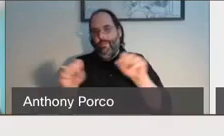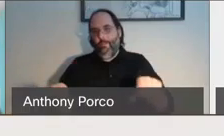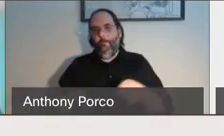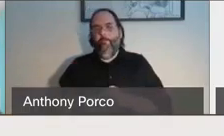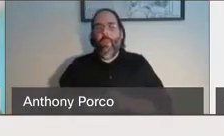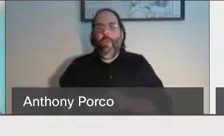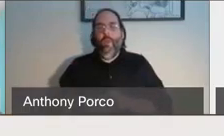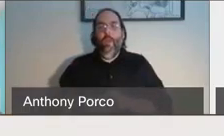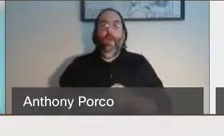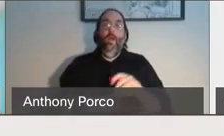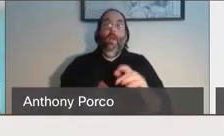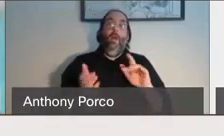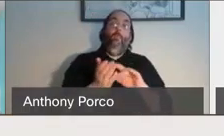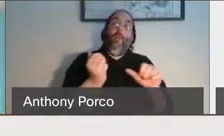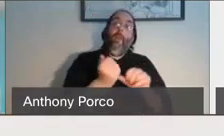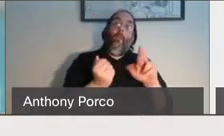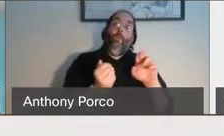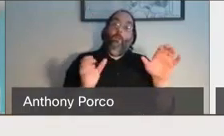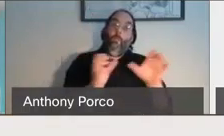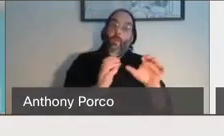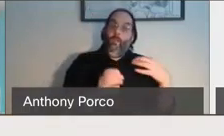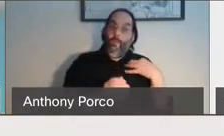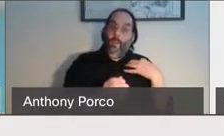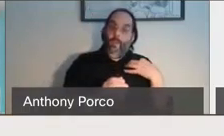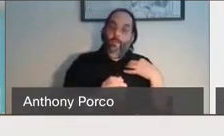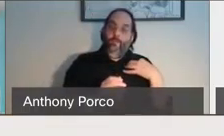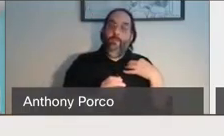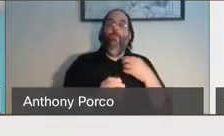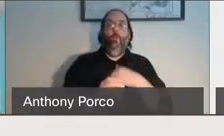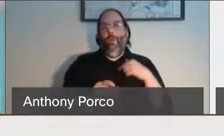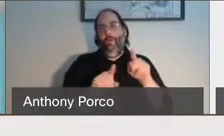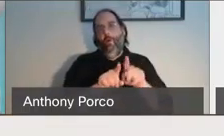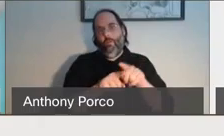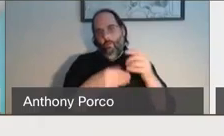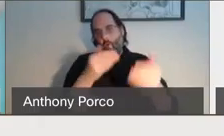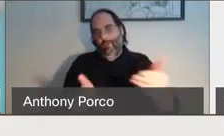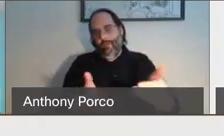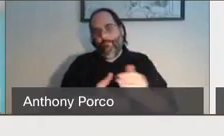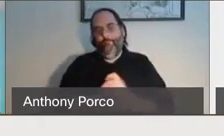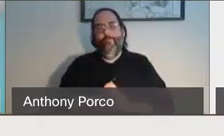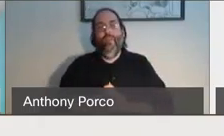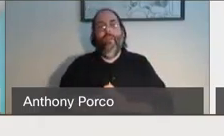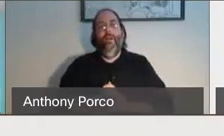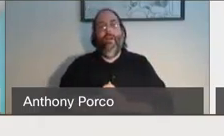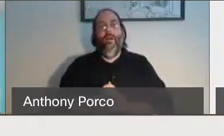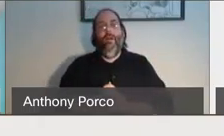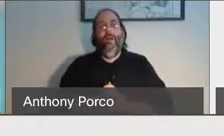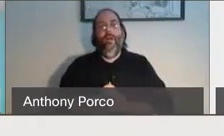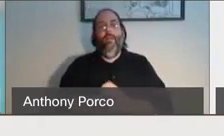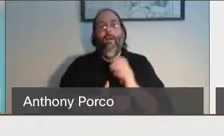Medicaid recertification applications are also processed in our unit, in the Medicaid waiver unit. And